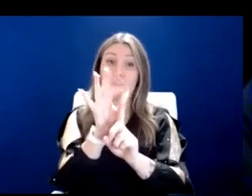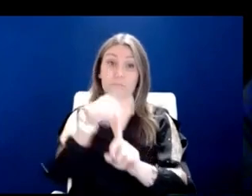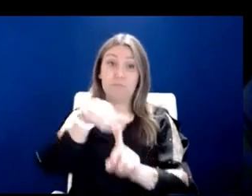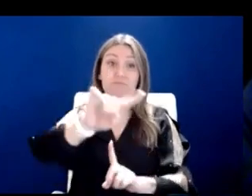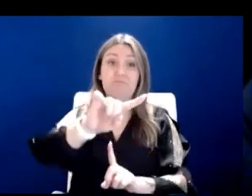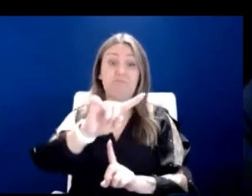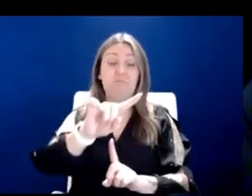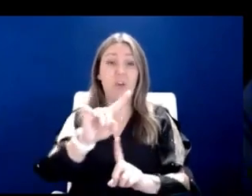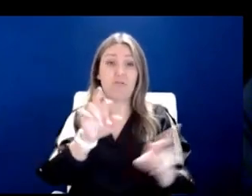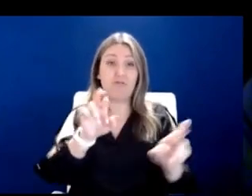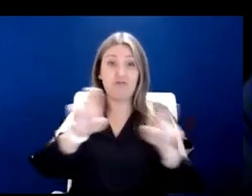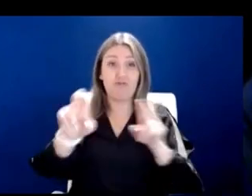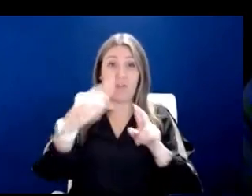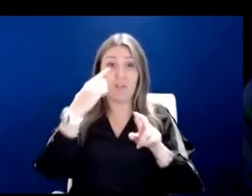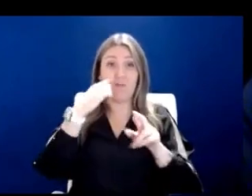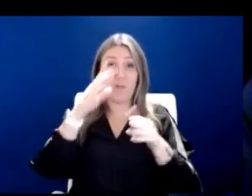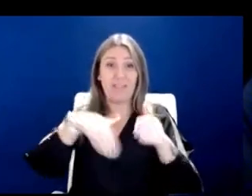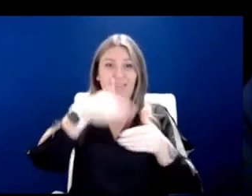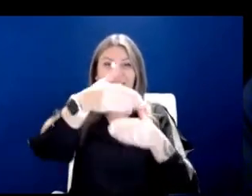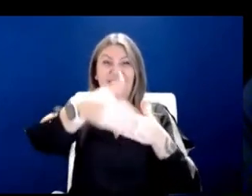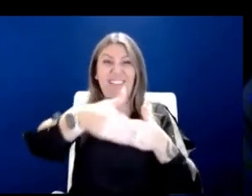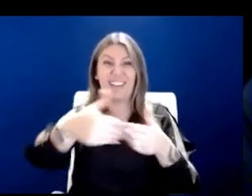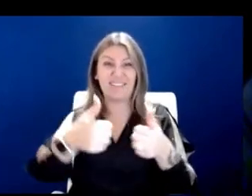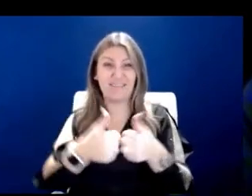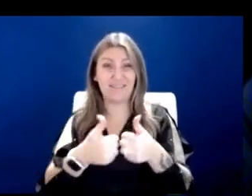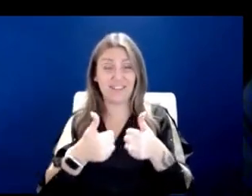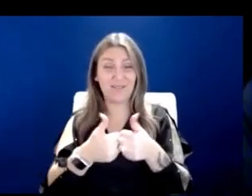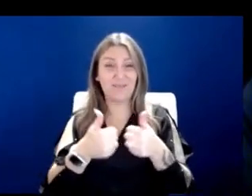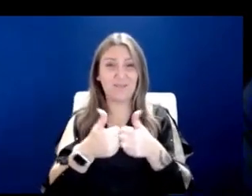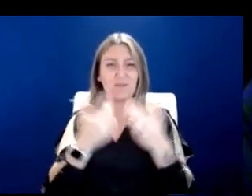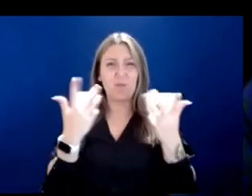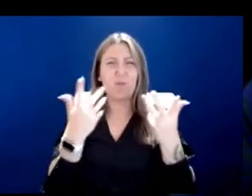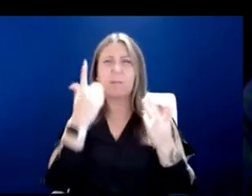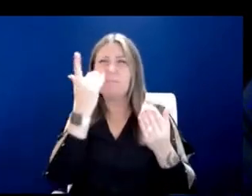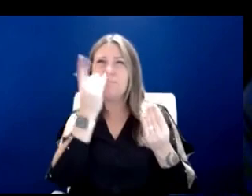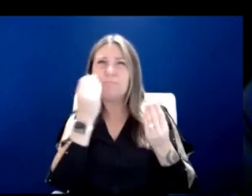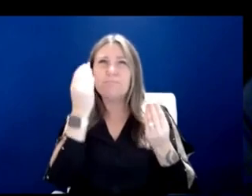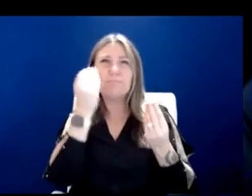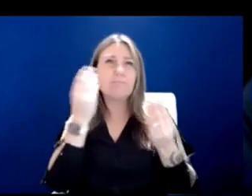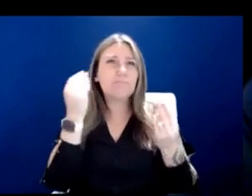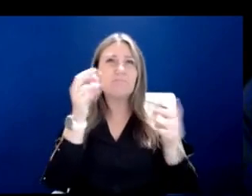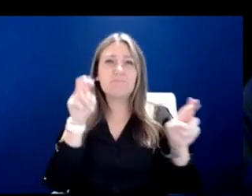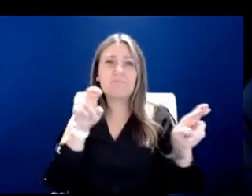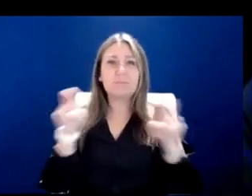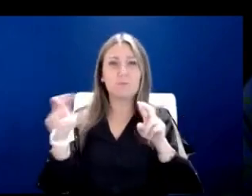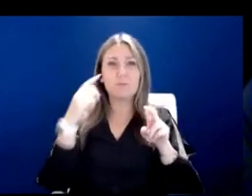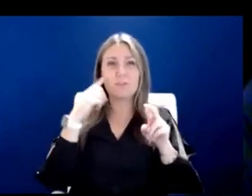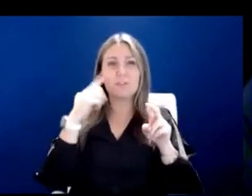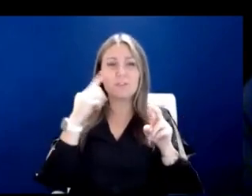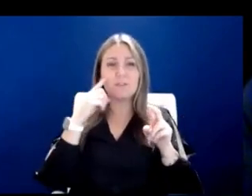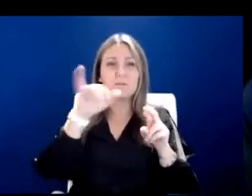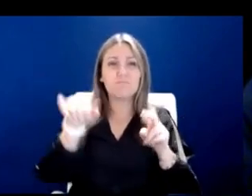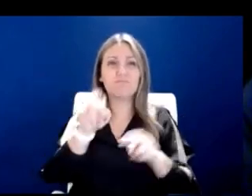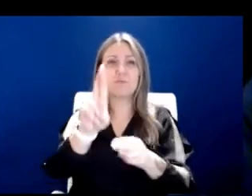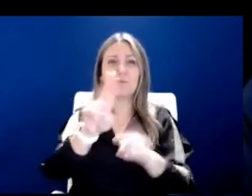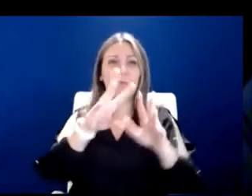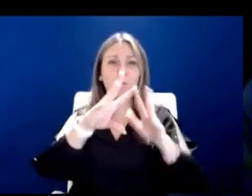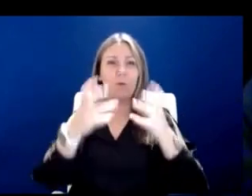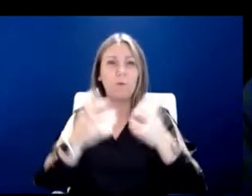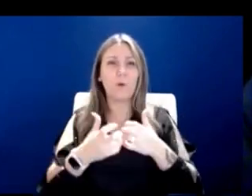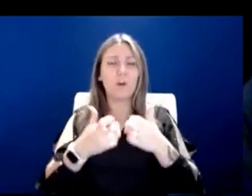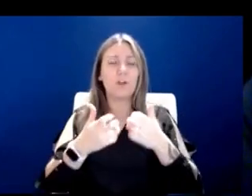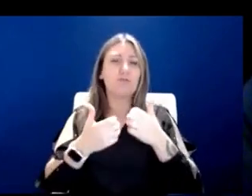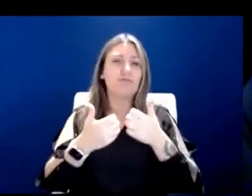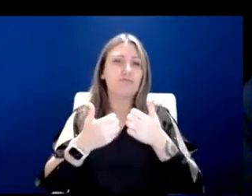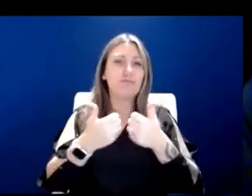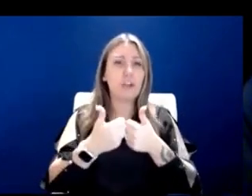next games, what we would consider as we're getting ready for Junior World Championships coming up later this year, we're